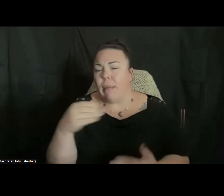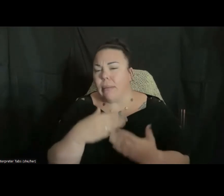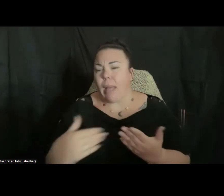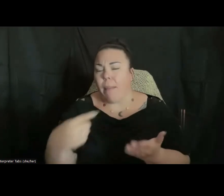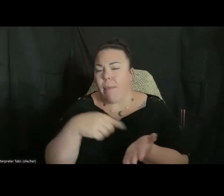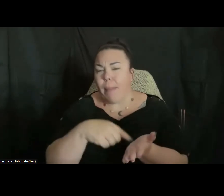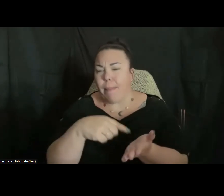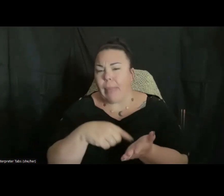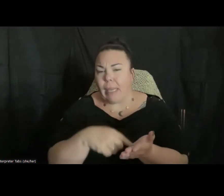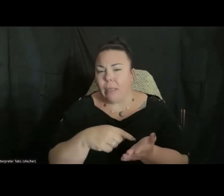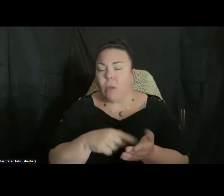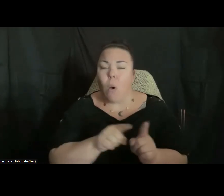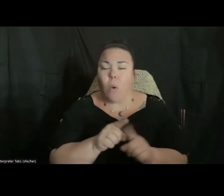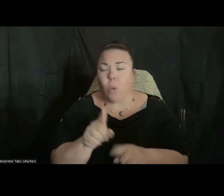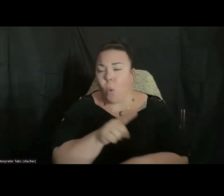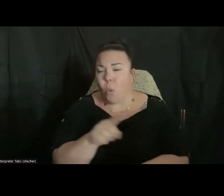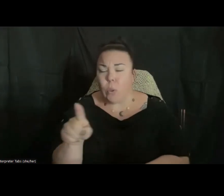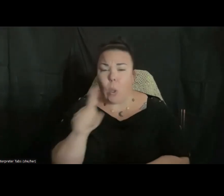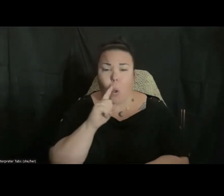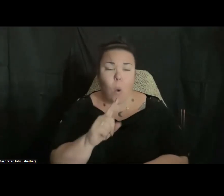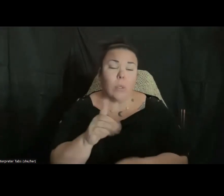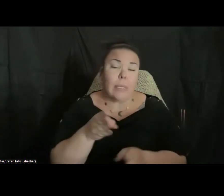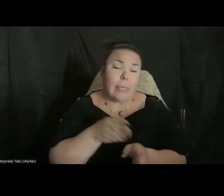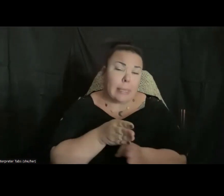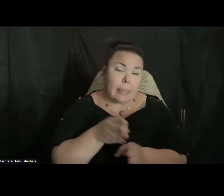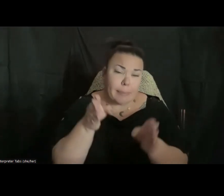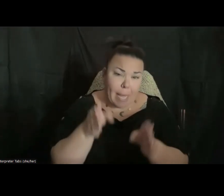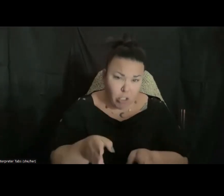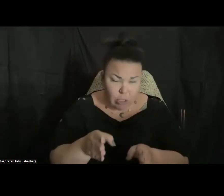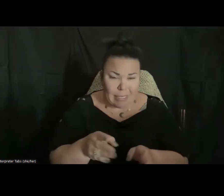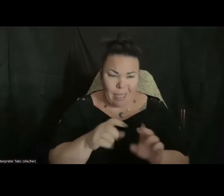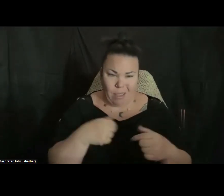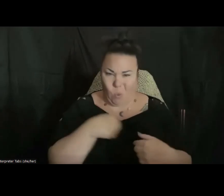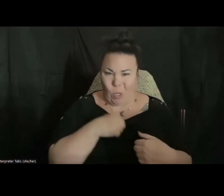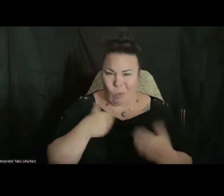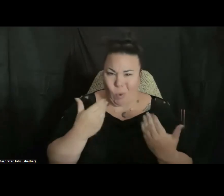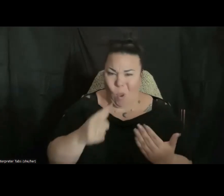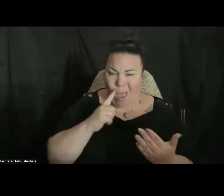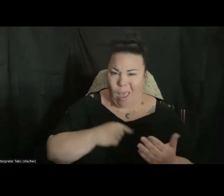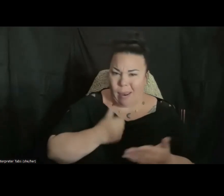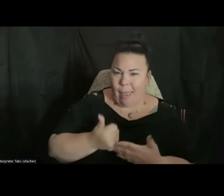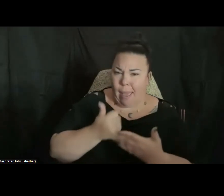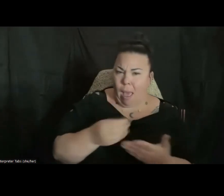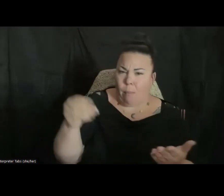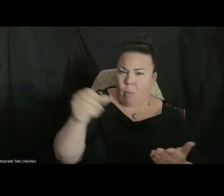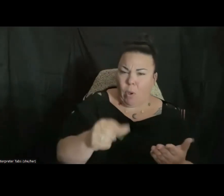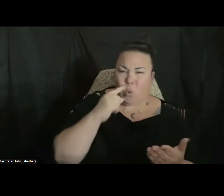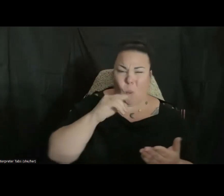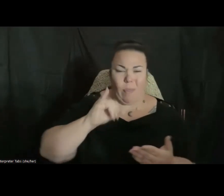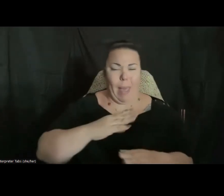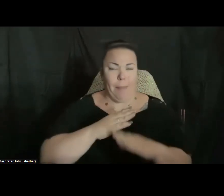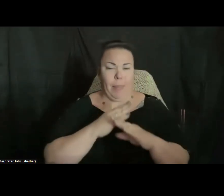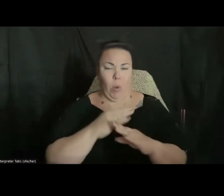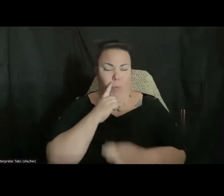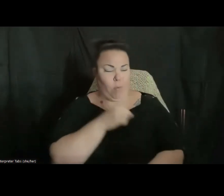those practitioners when necessary to be able to remove that barrier for survivors. And so that's really kind